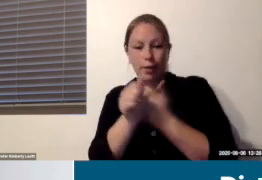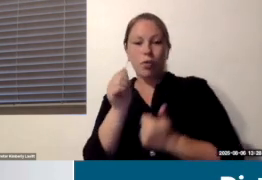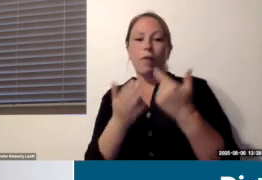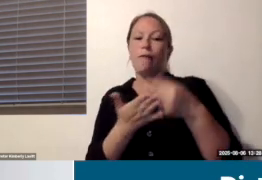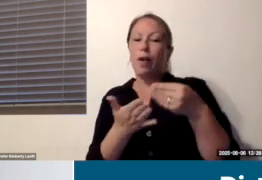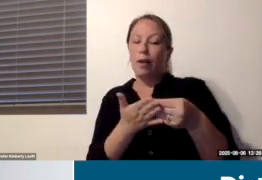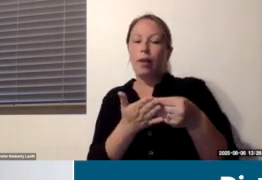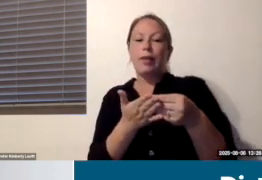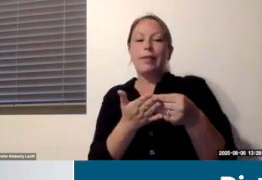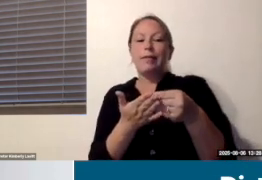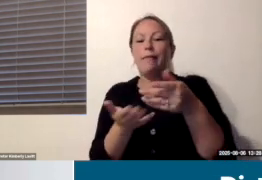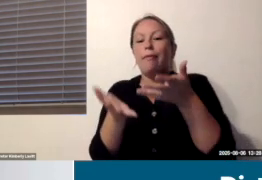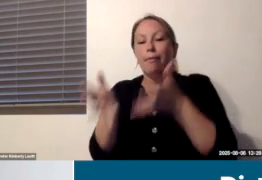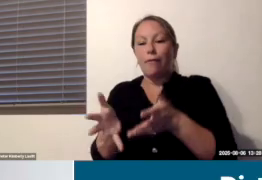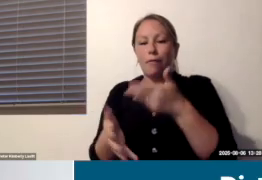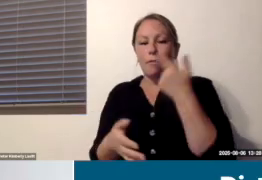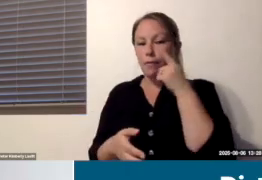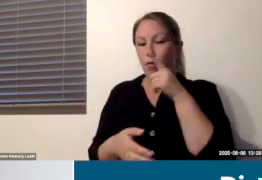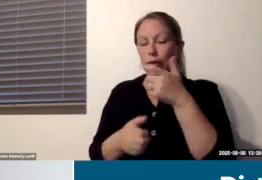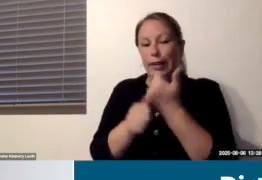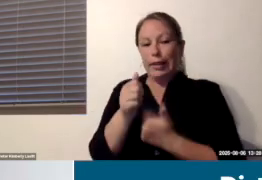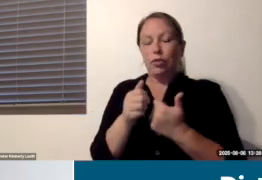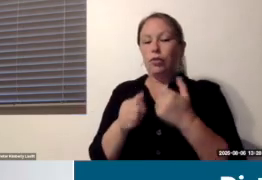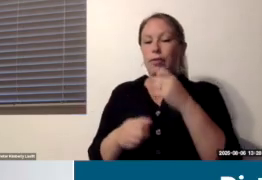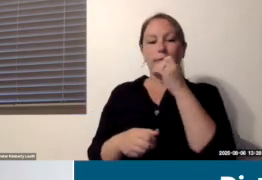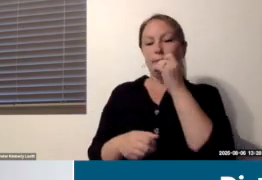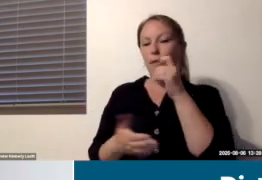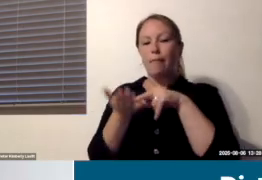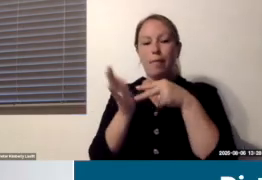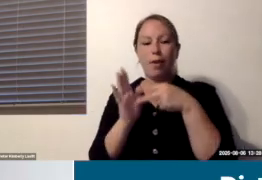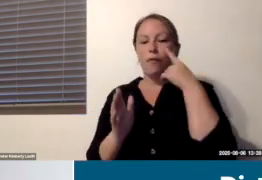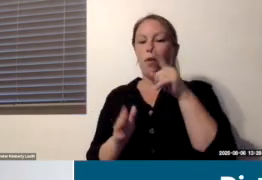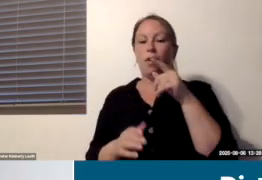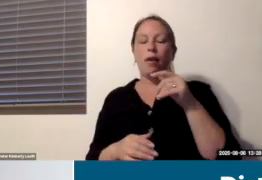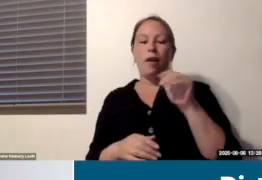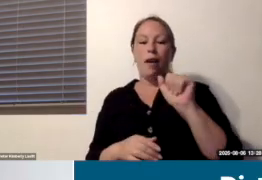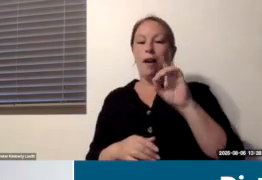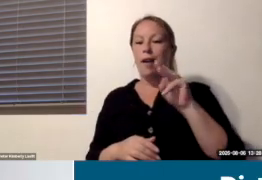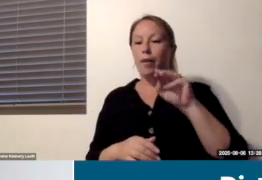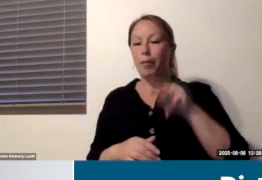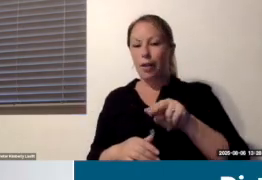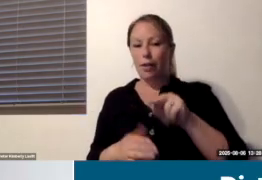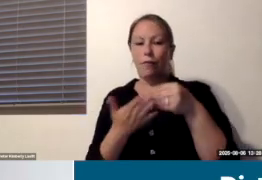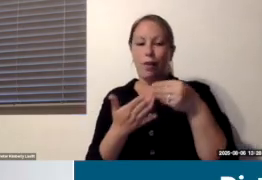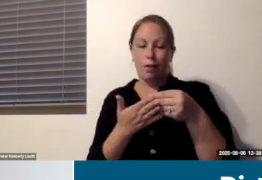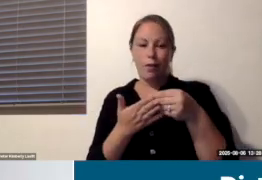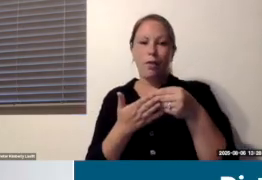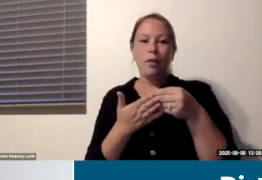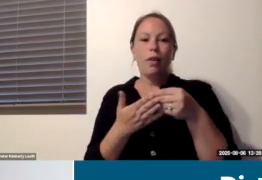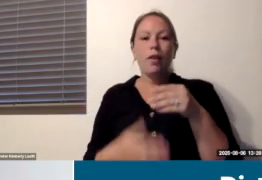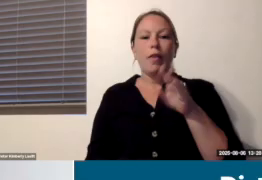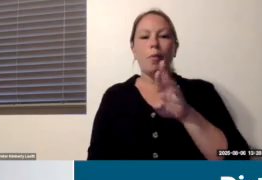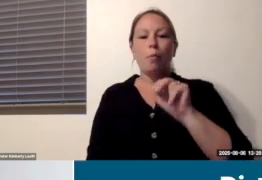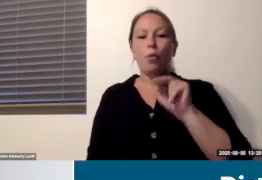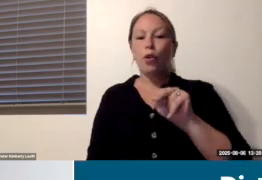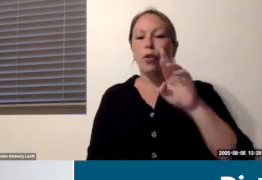that is available to be spent on incentives. It does not include administrative funding. The quarterly burn rate column shows the